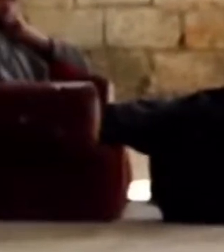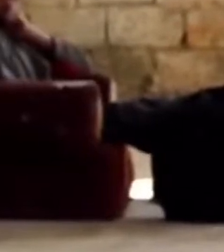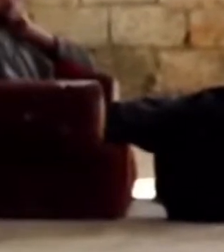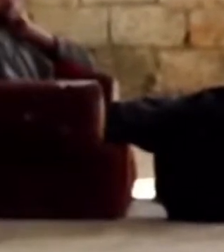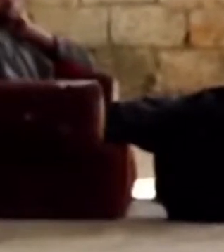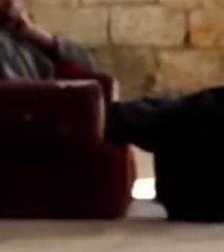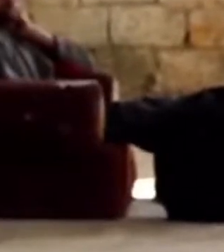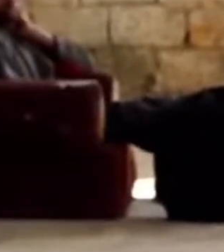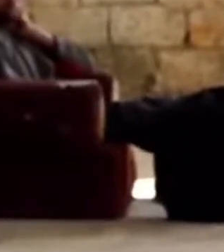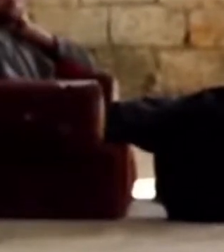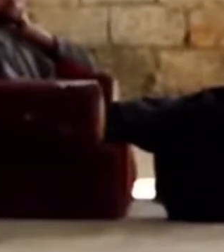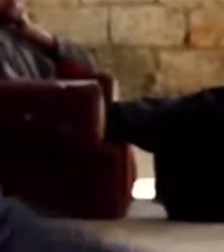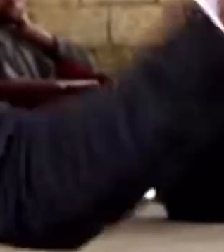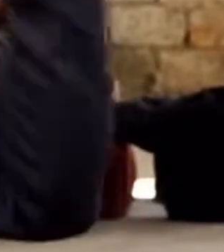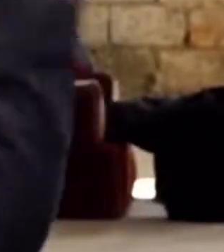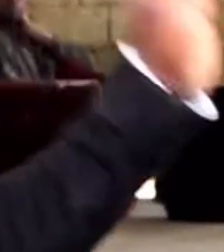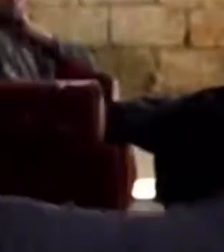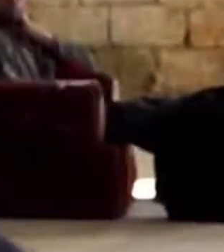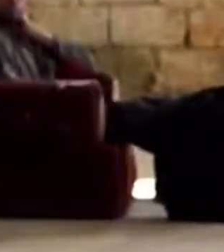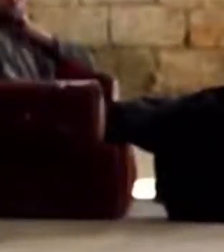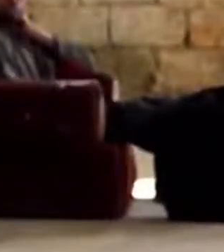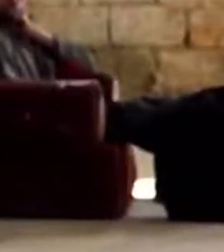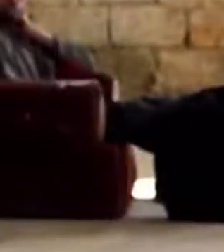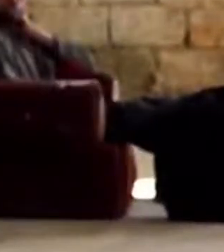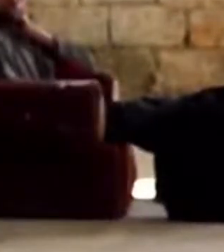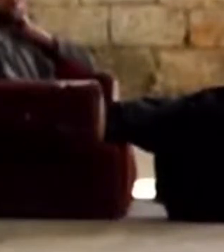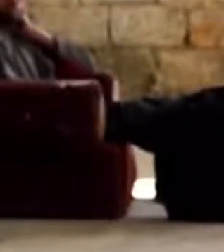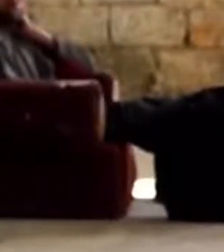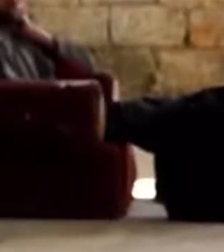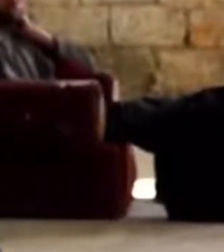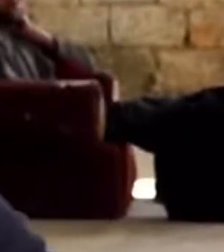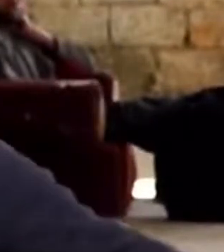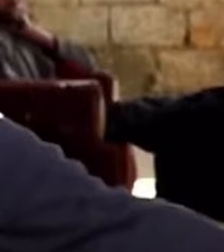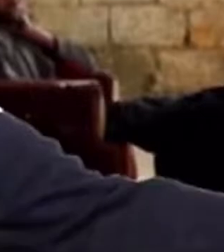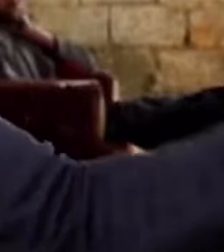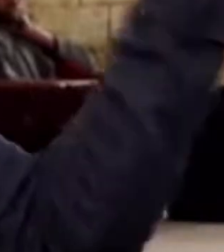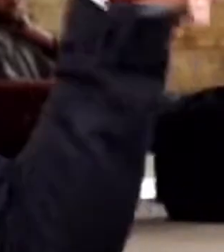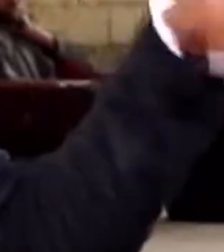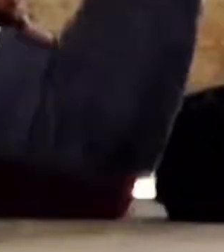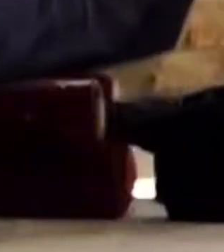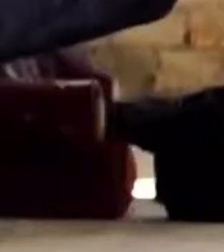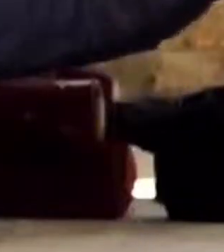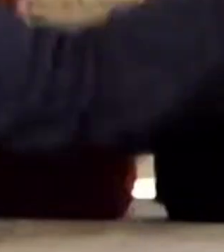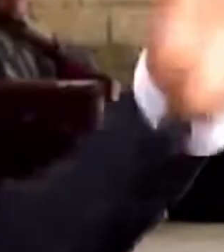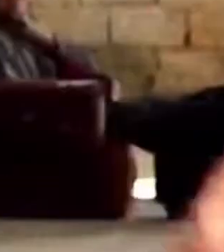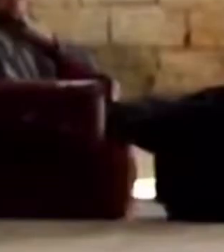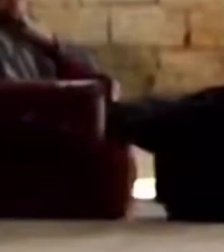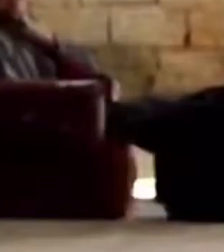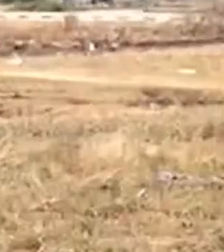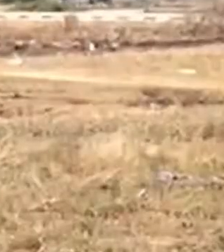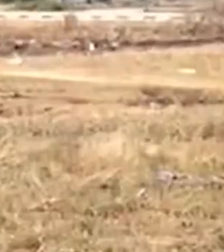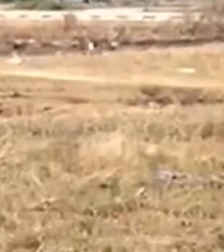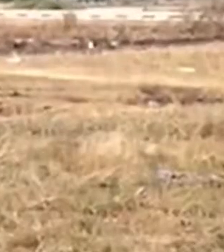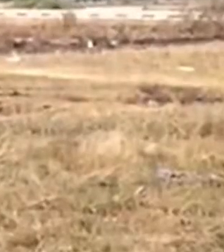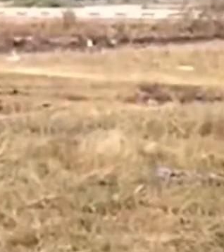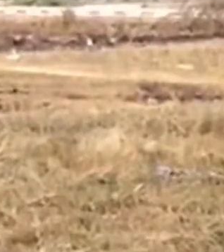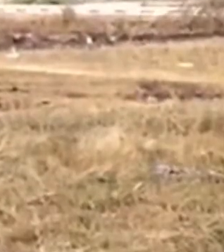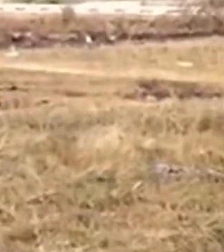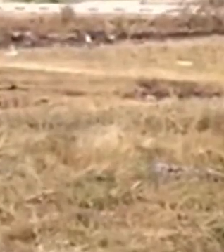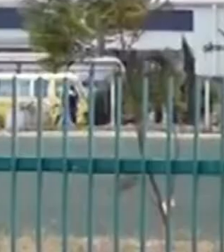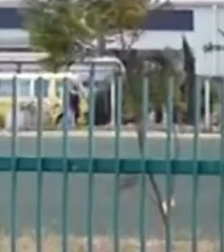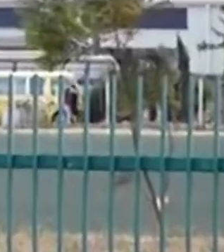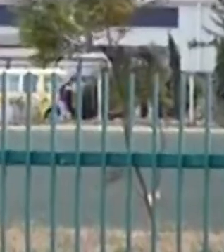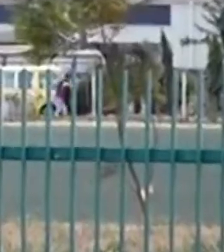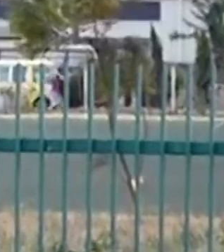the area councillor come and build this shelter. Then they come and open. The increase in